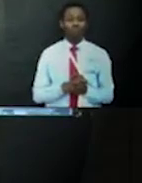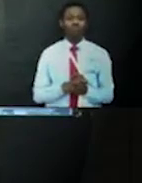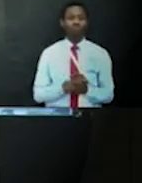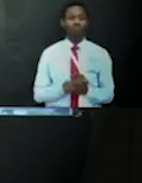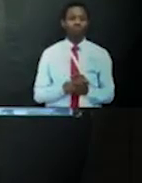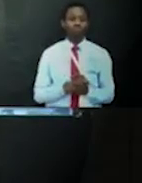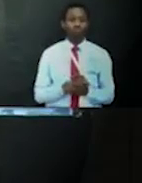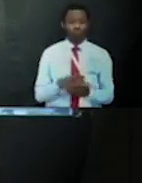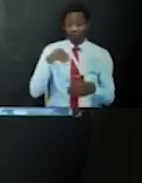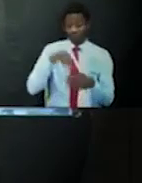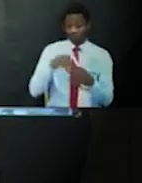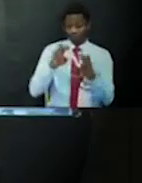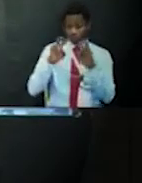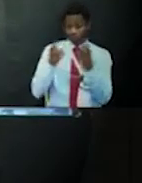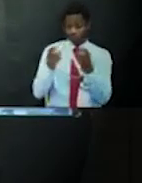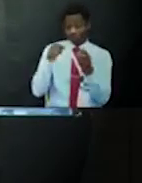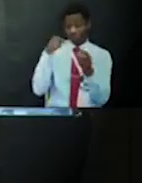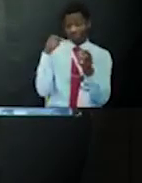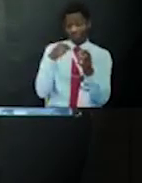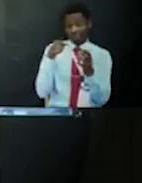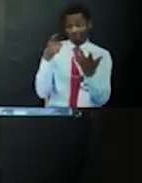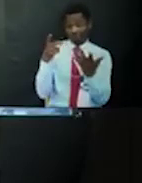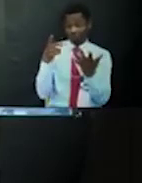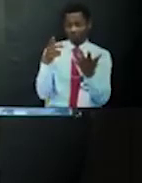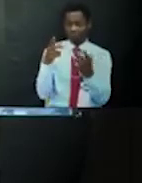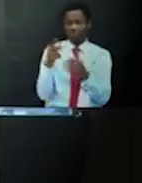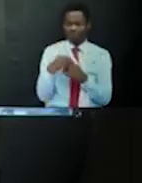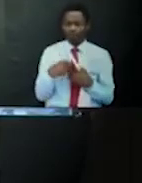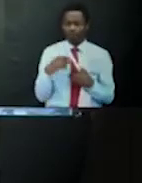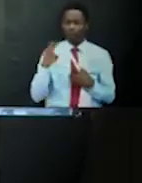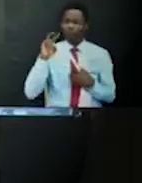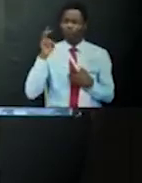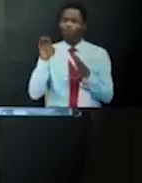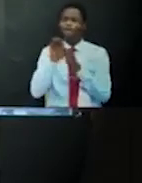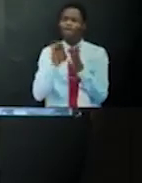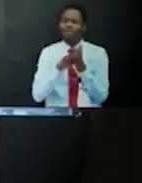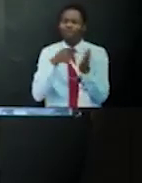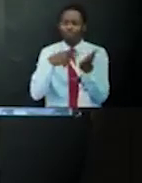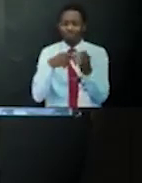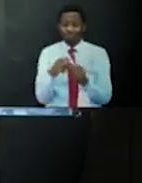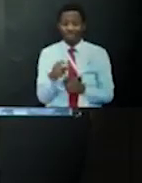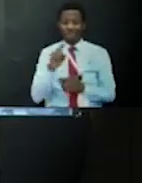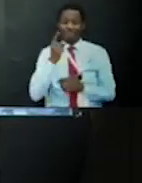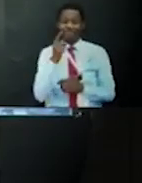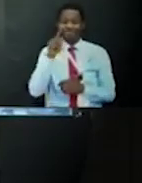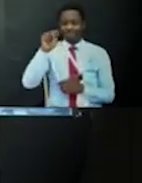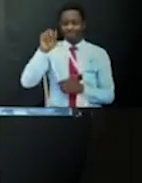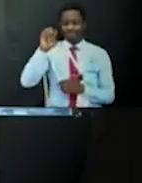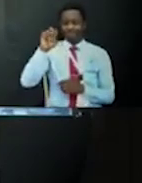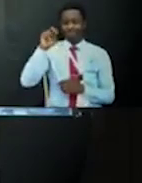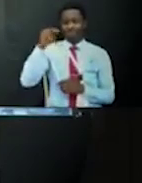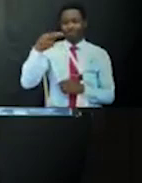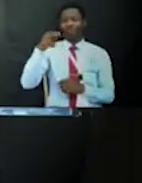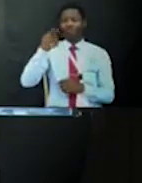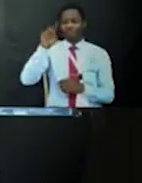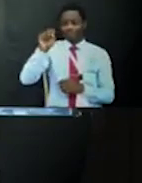Now, this theme is premised on two scriptural texts, 1 Thessalonians 2,